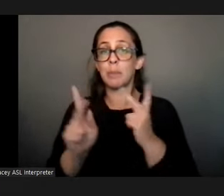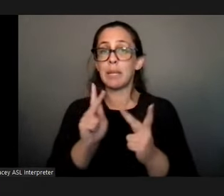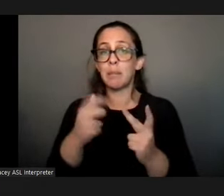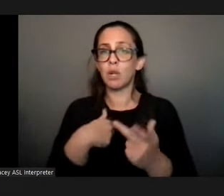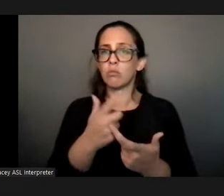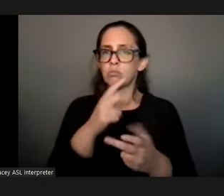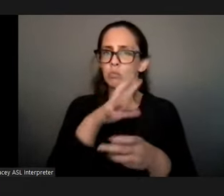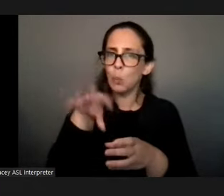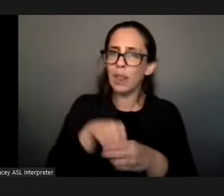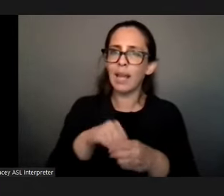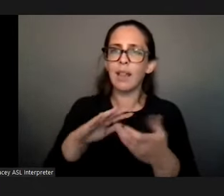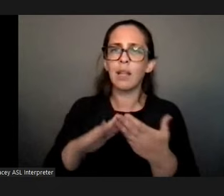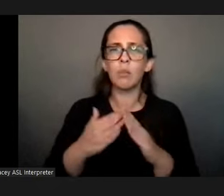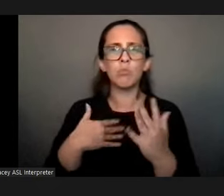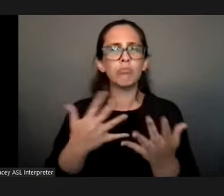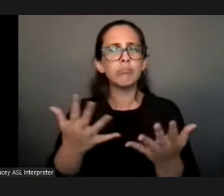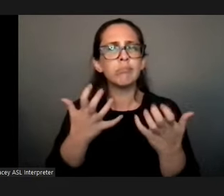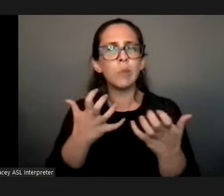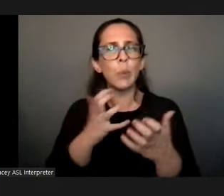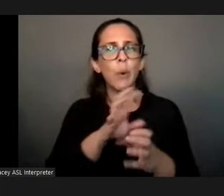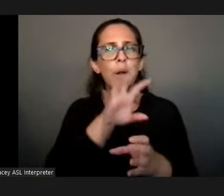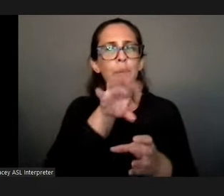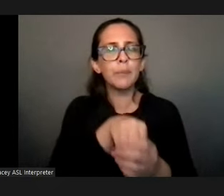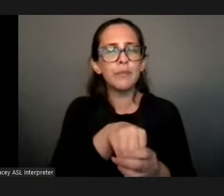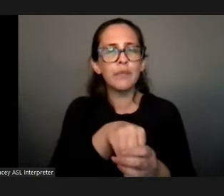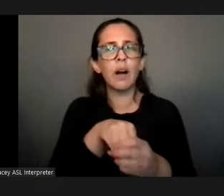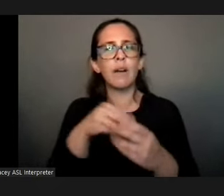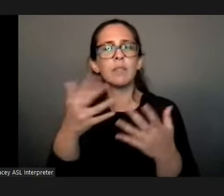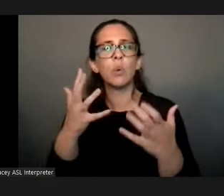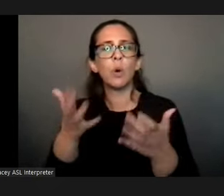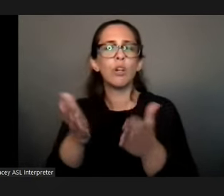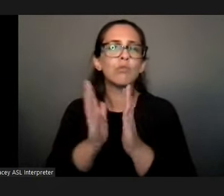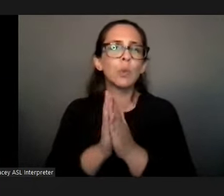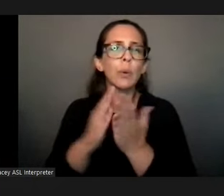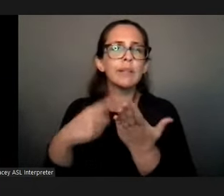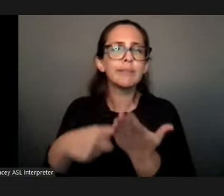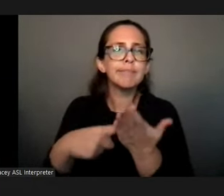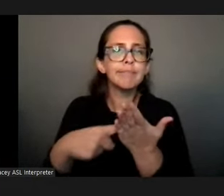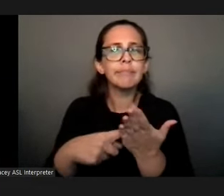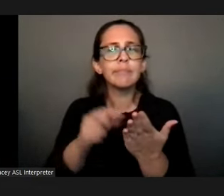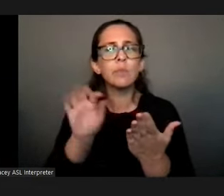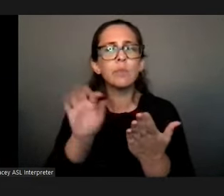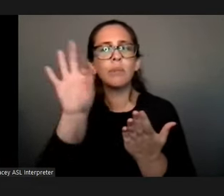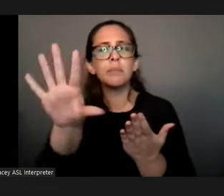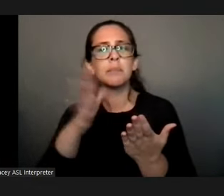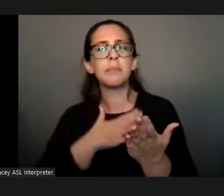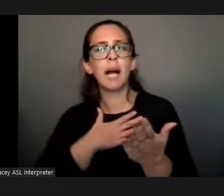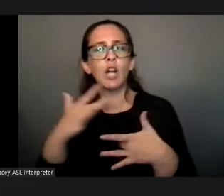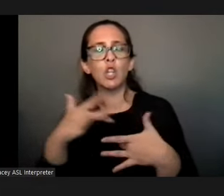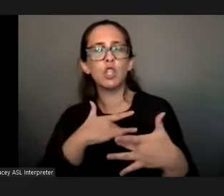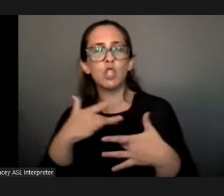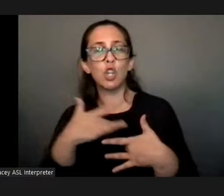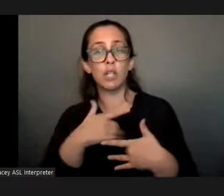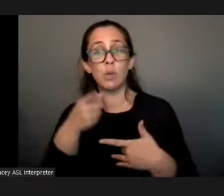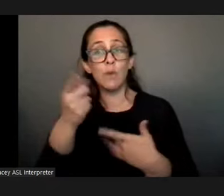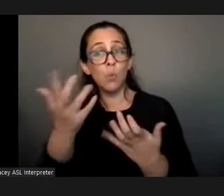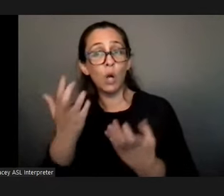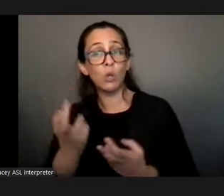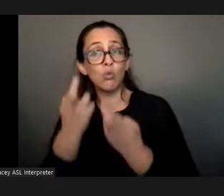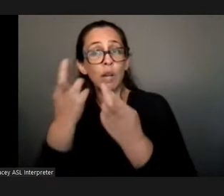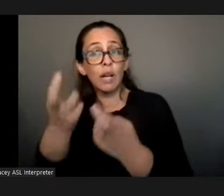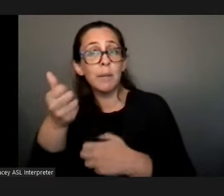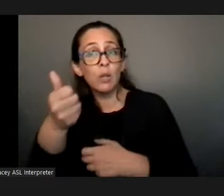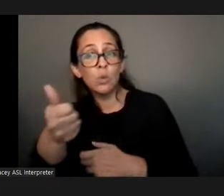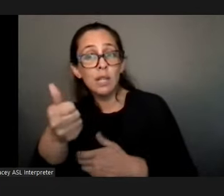of the community, and the purpose is to share concerns and request discussion on particular issues as appropriate. To suggest yourself or someone else, you